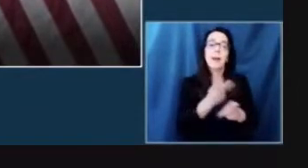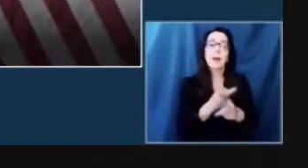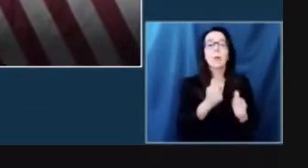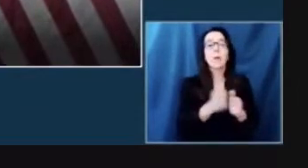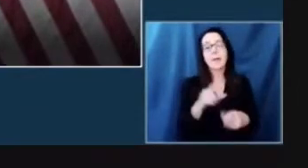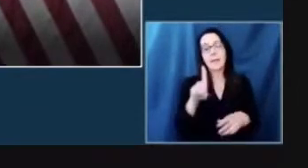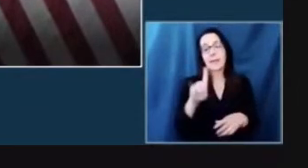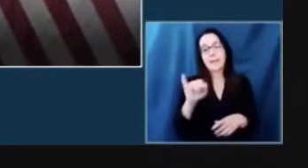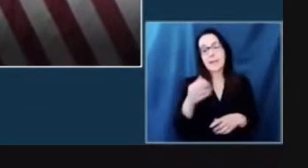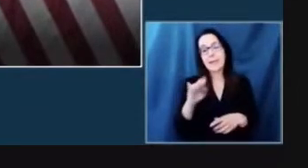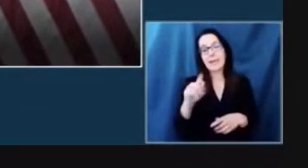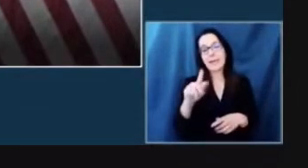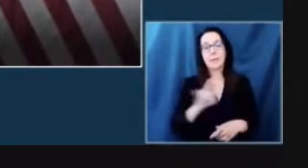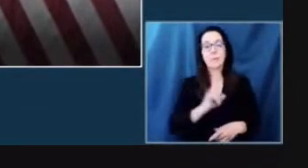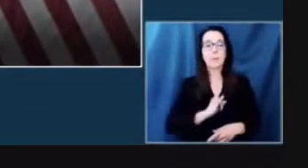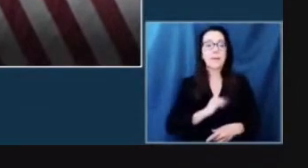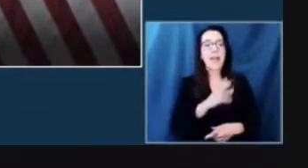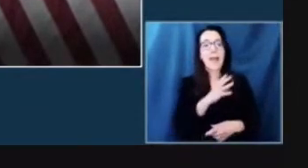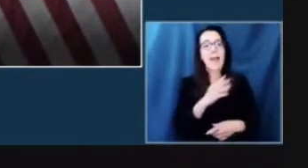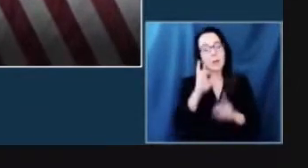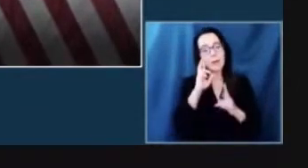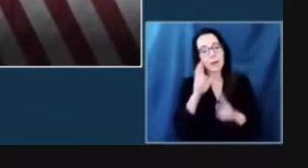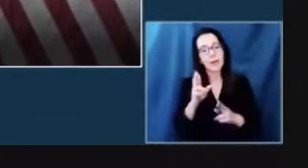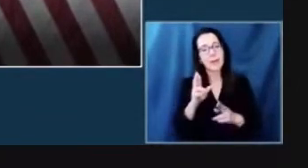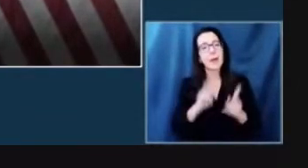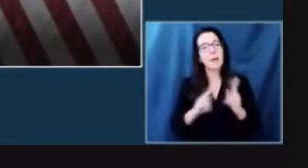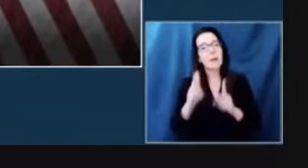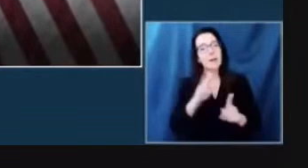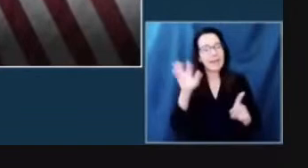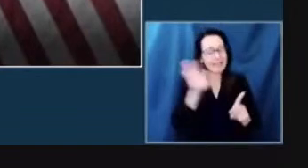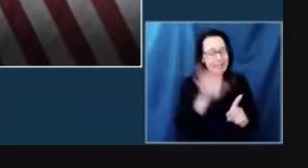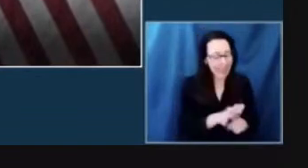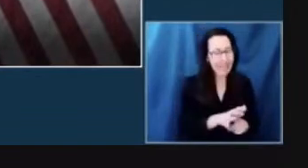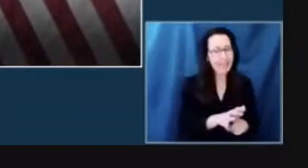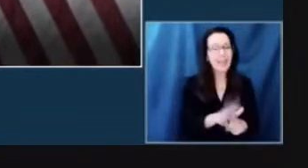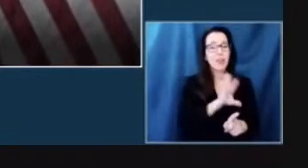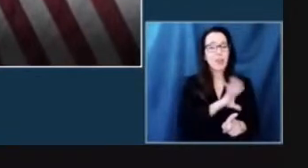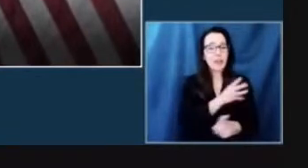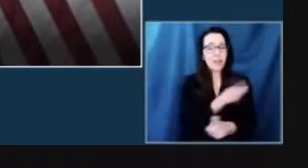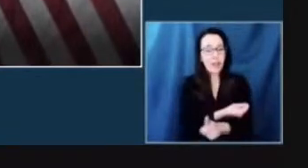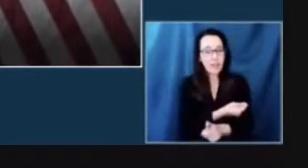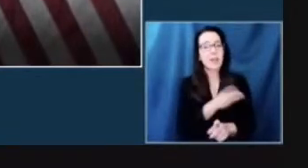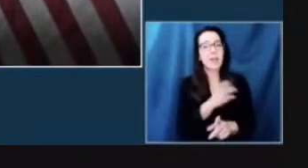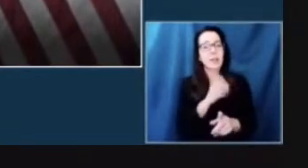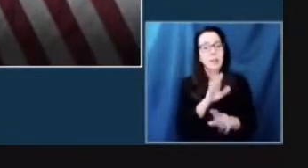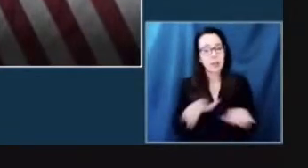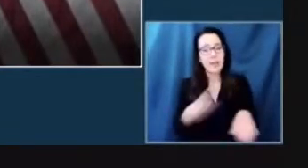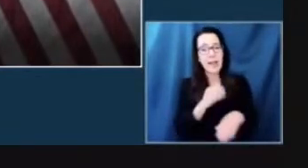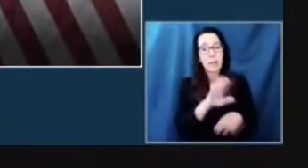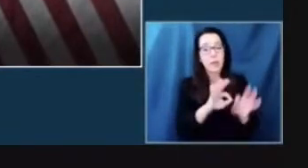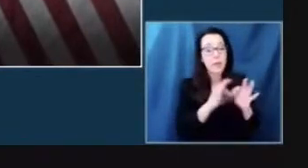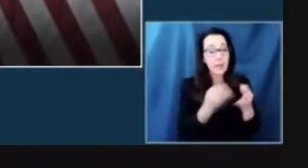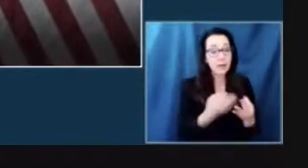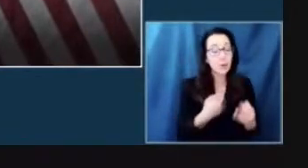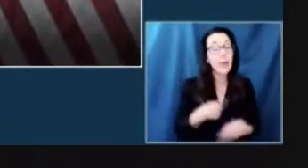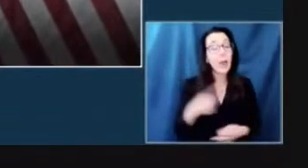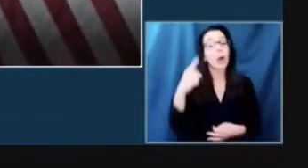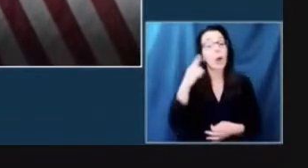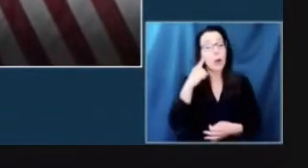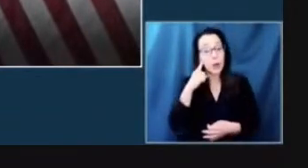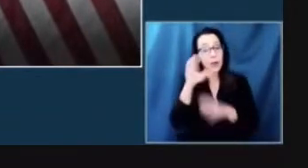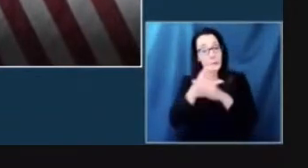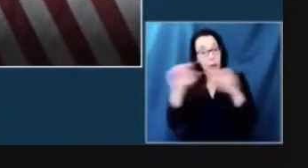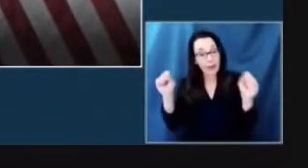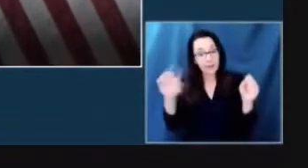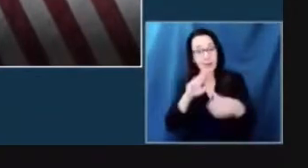like Texas attack transgender children and their families, well, we heard President Biden declare in his State of the Union address